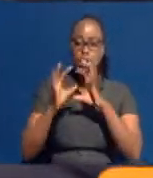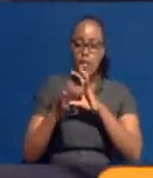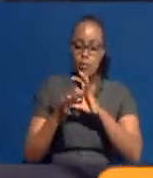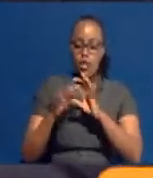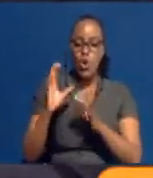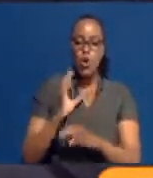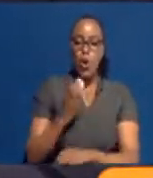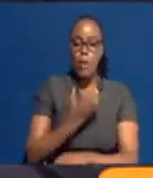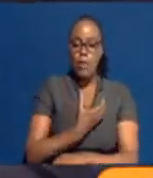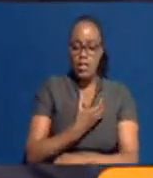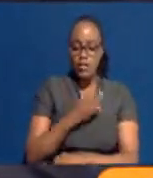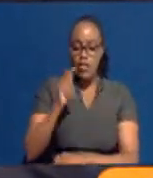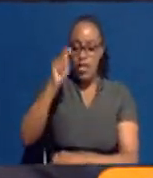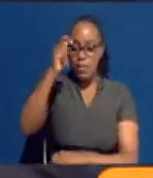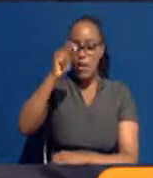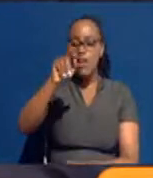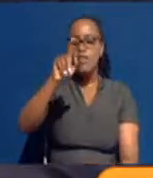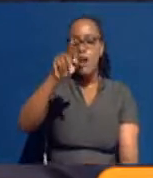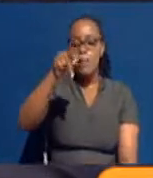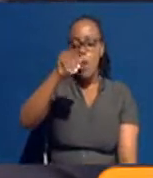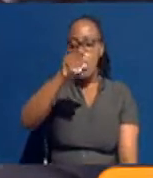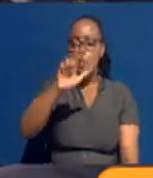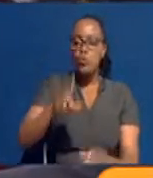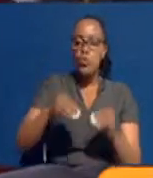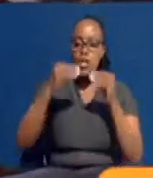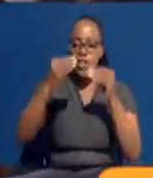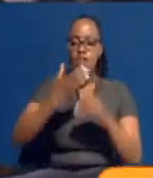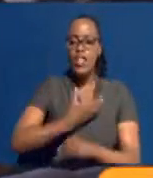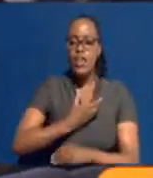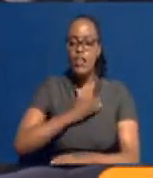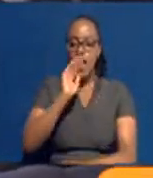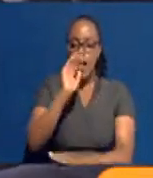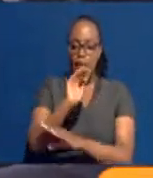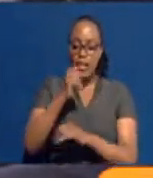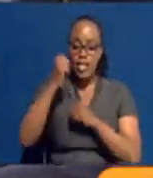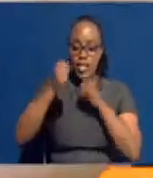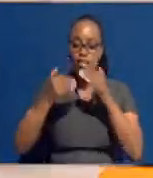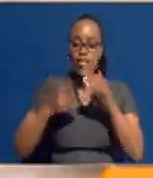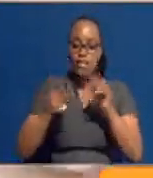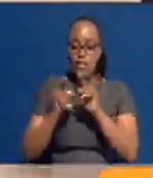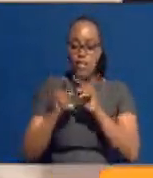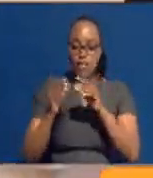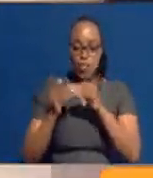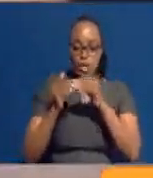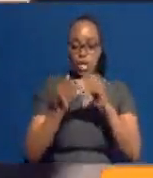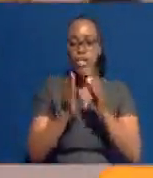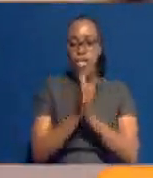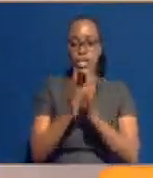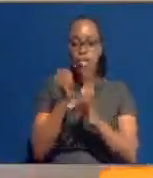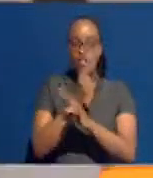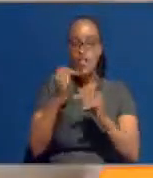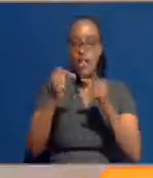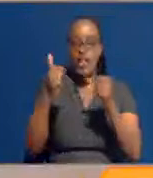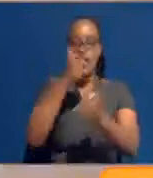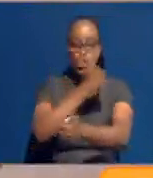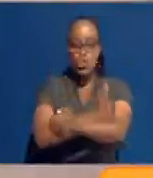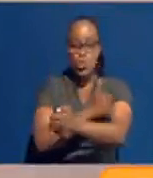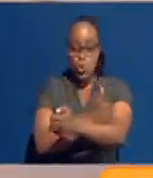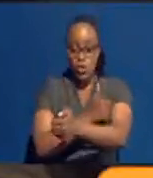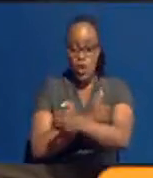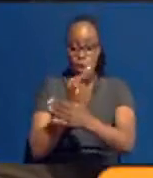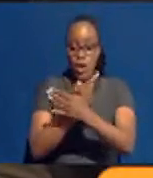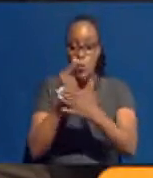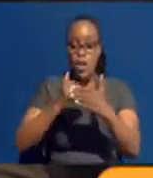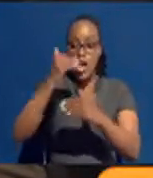Kenya President Paul Tergat, who presented the medal, has called on athletes to be on the forefront in fighting doping a week after